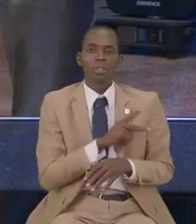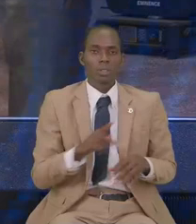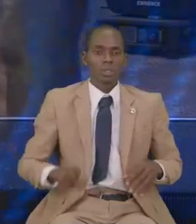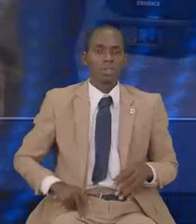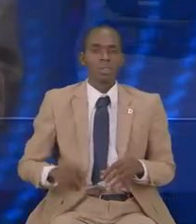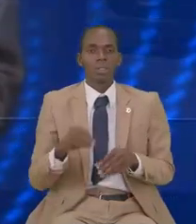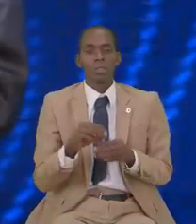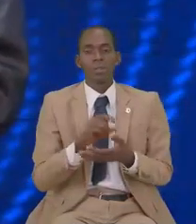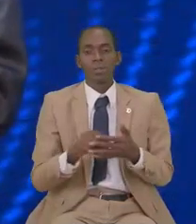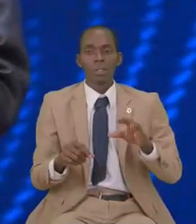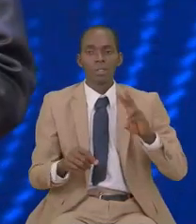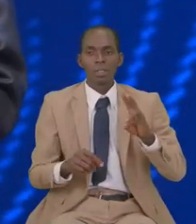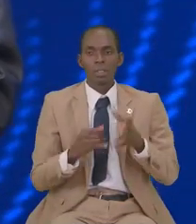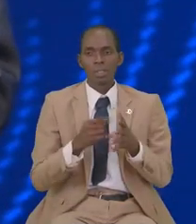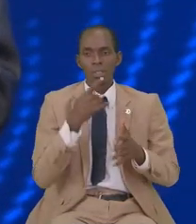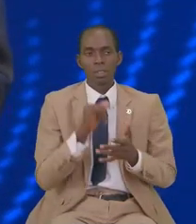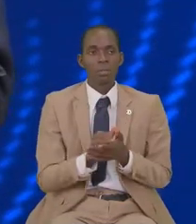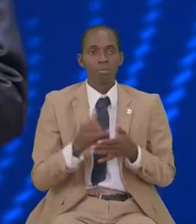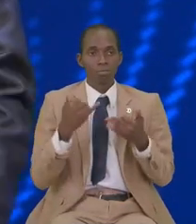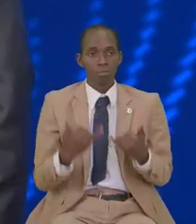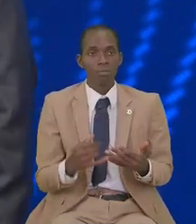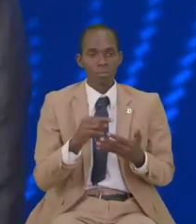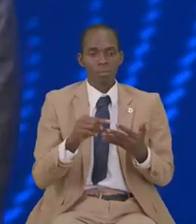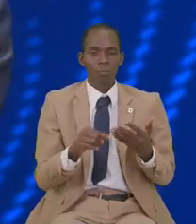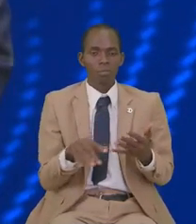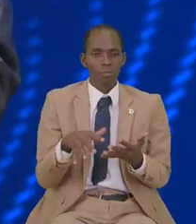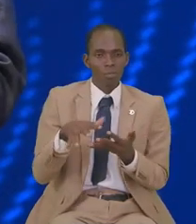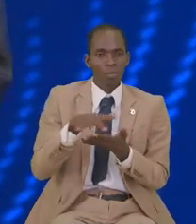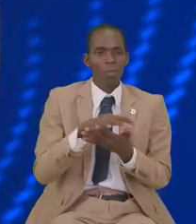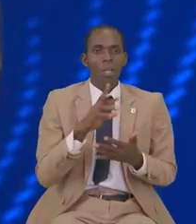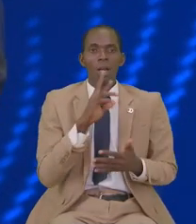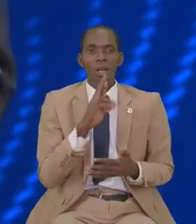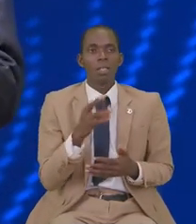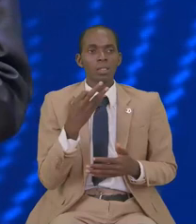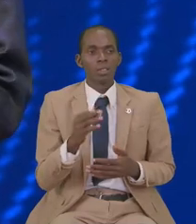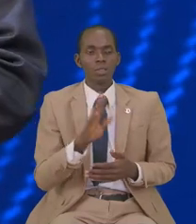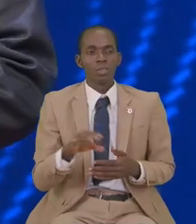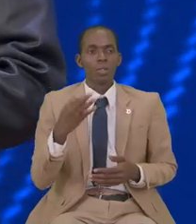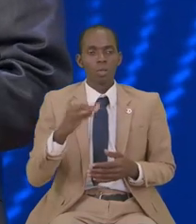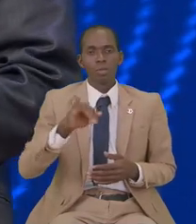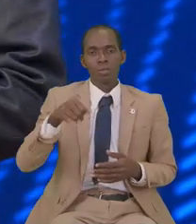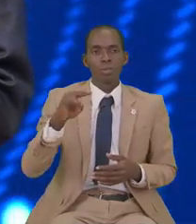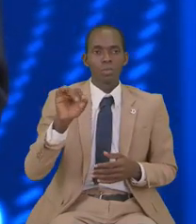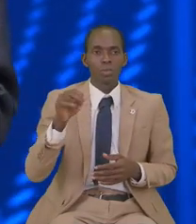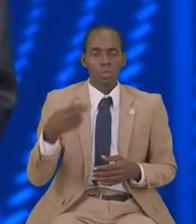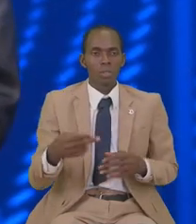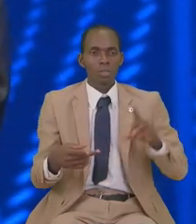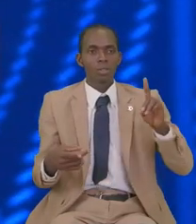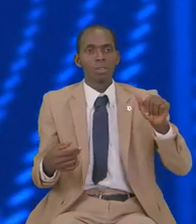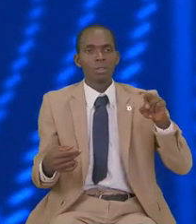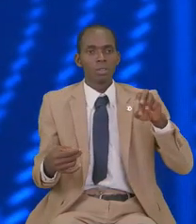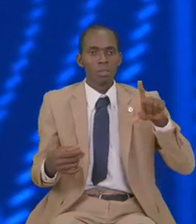In verse 6 it says, now among these were the children of Judah, Daniel, Ananiah,